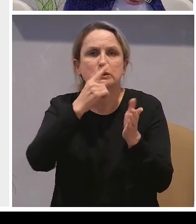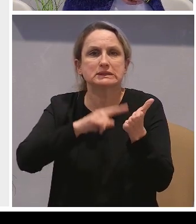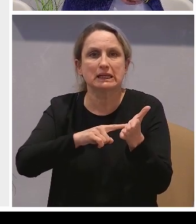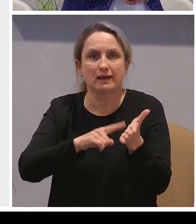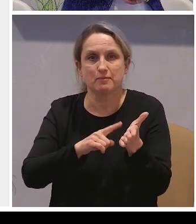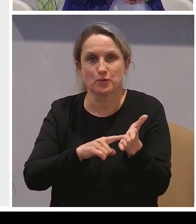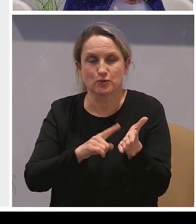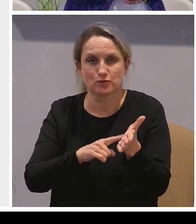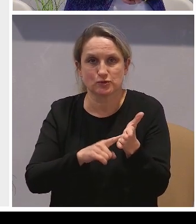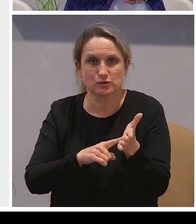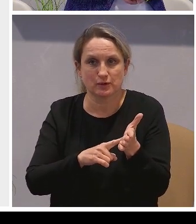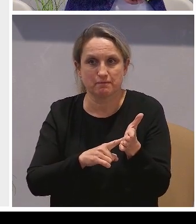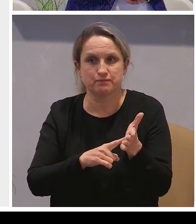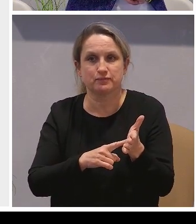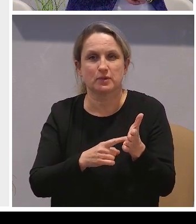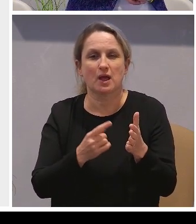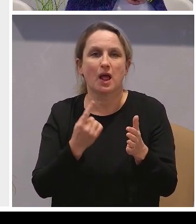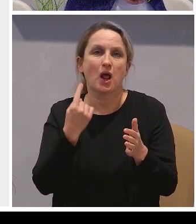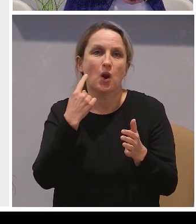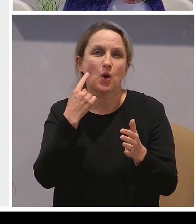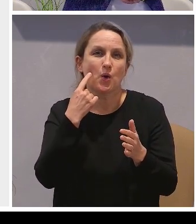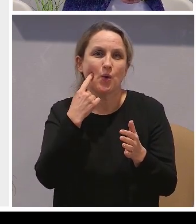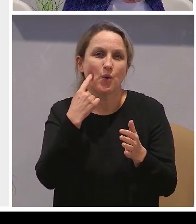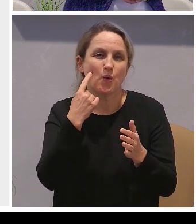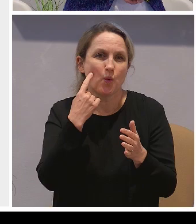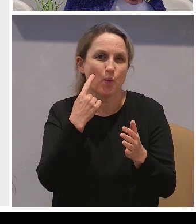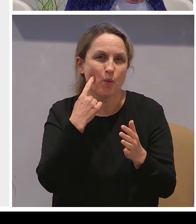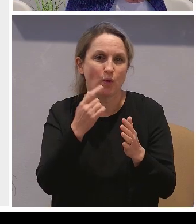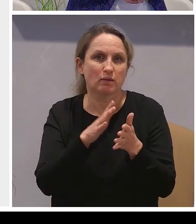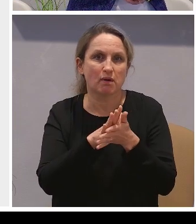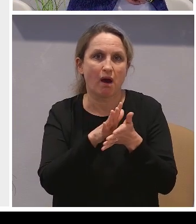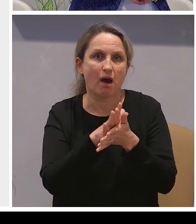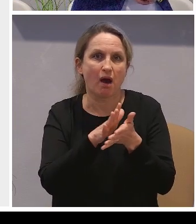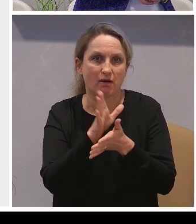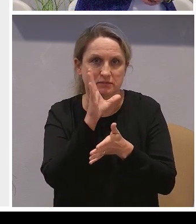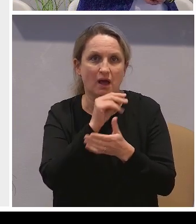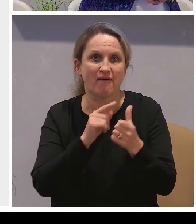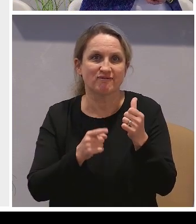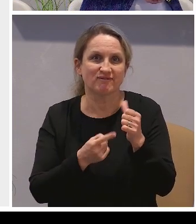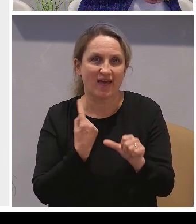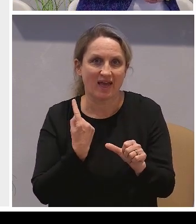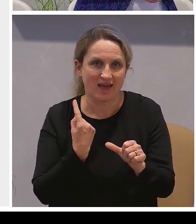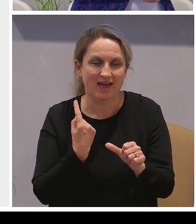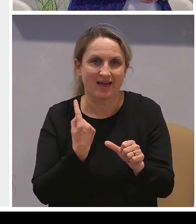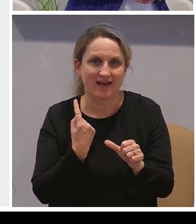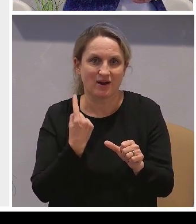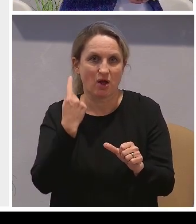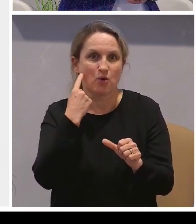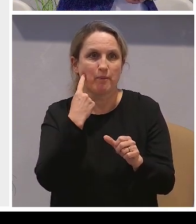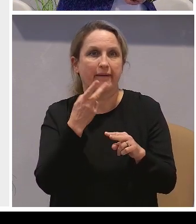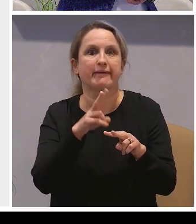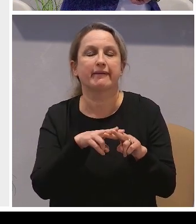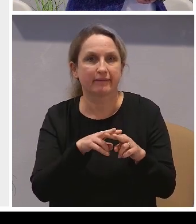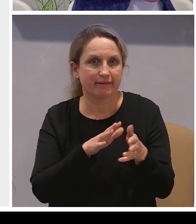But this is only provided that the child's bone epiphyses are still open.